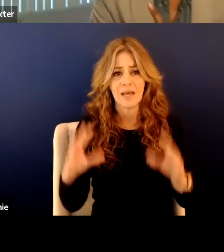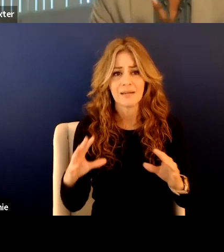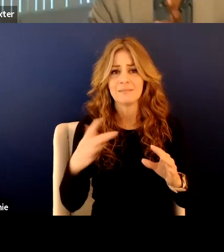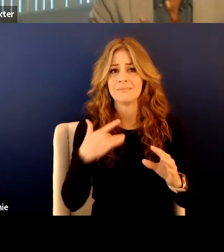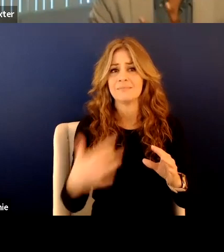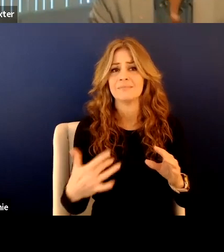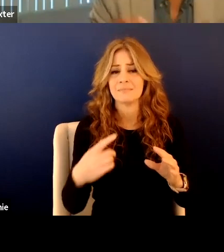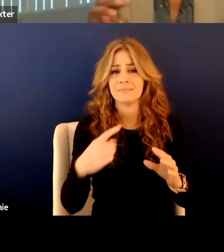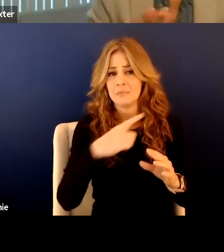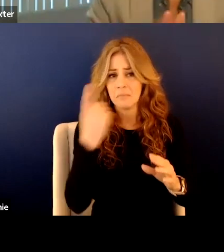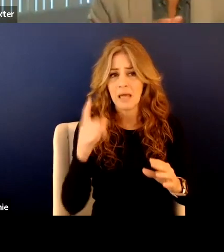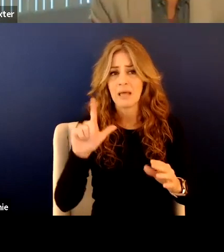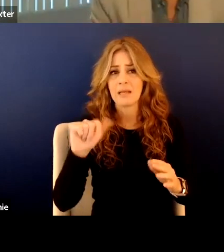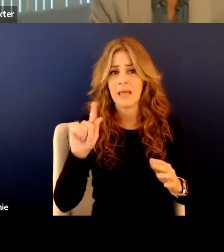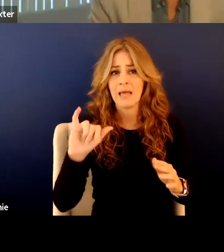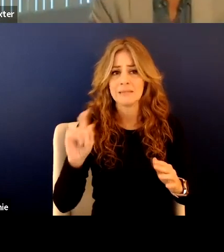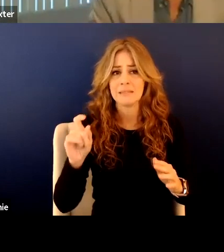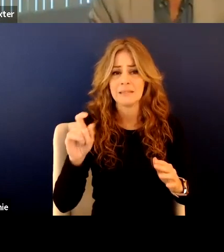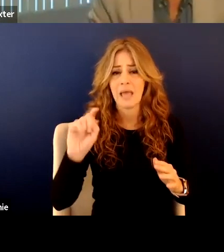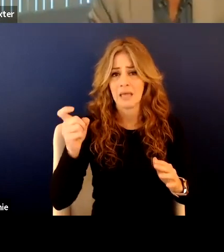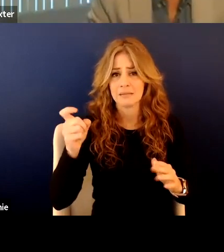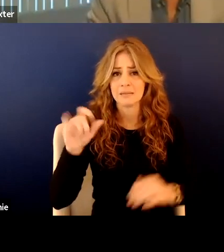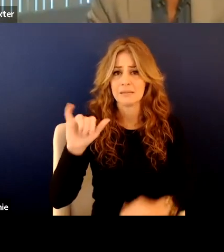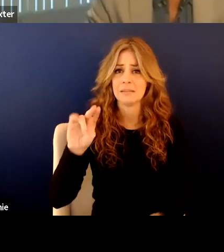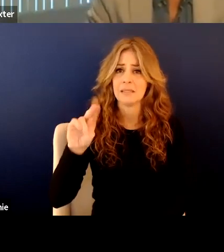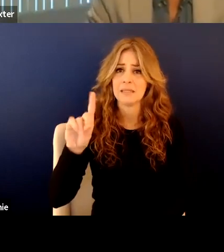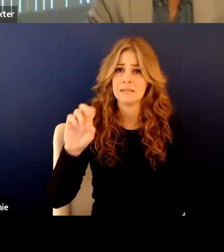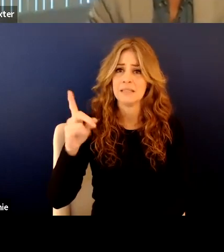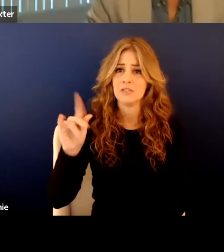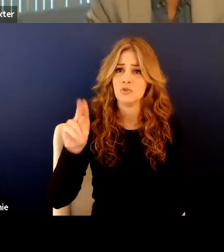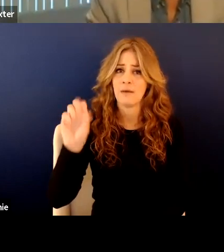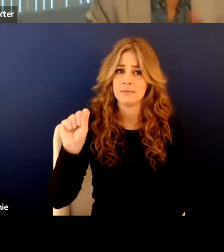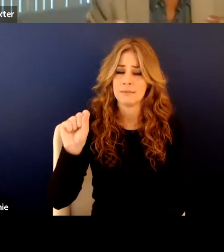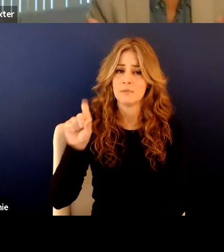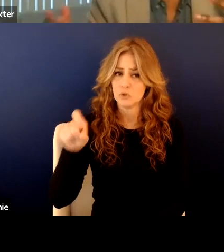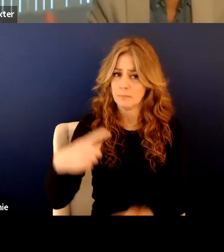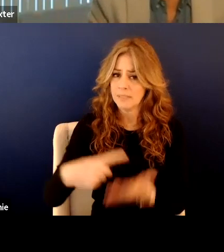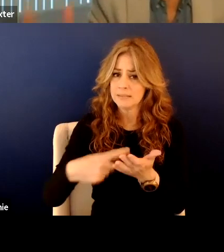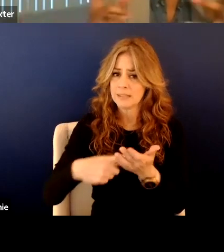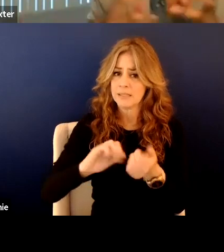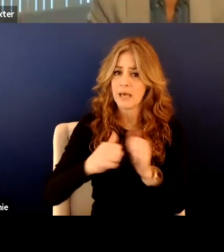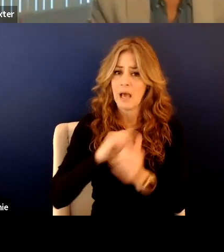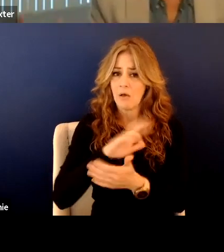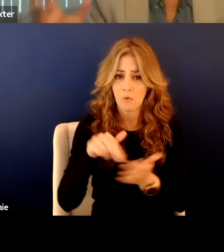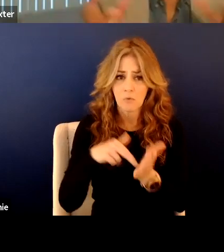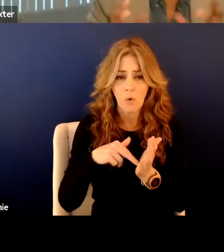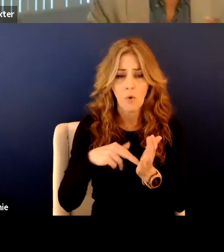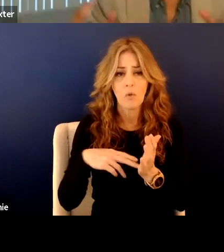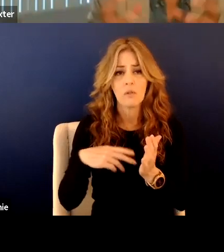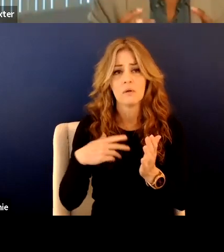and Latinx and Indigenous, we talk about some of these other issues, like, yeah, we should be talking about how the role of unionization